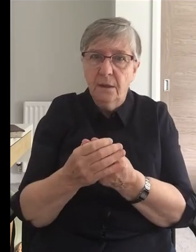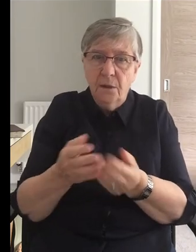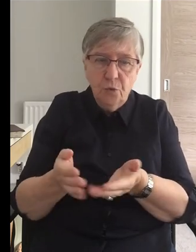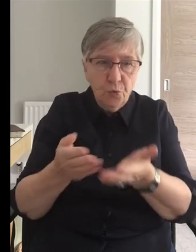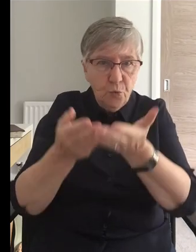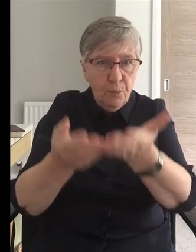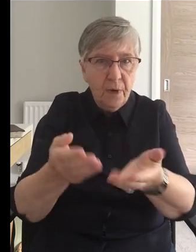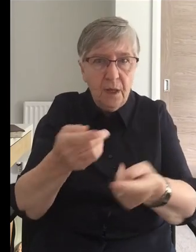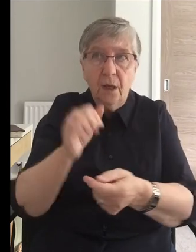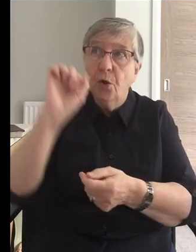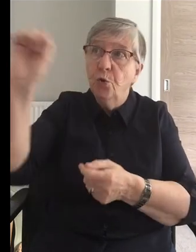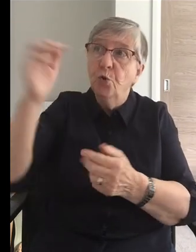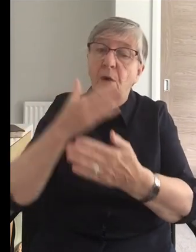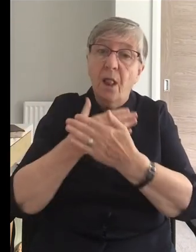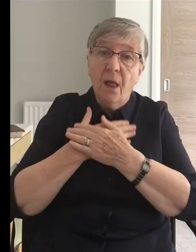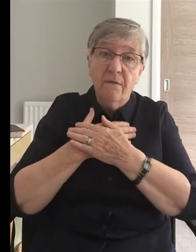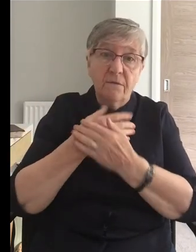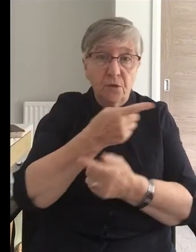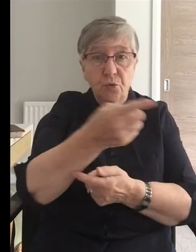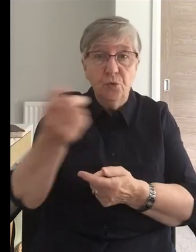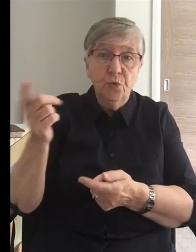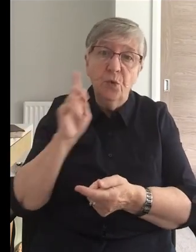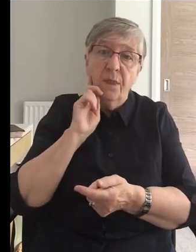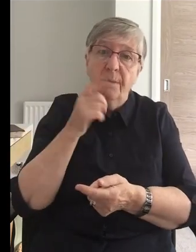to the people that we live with.